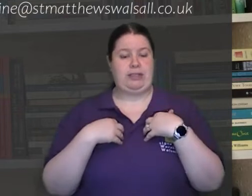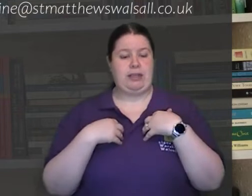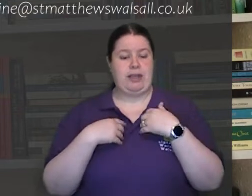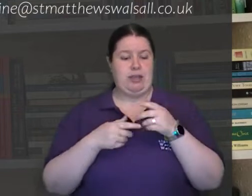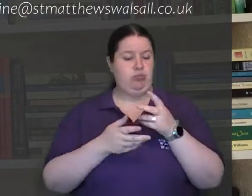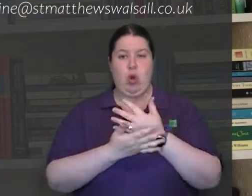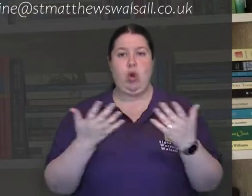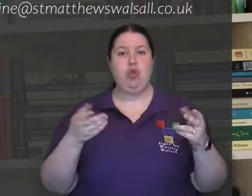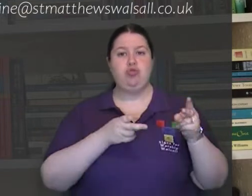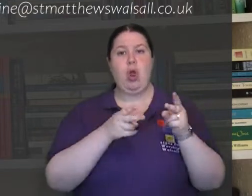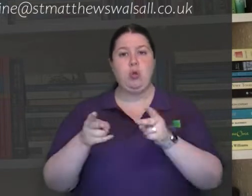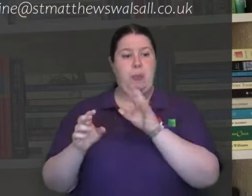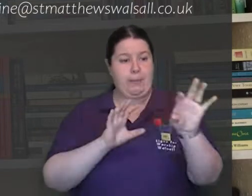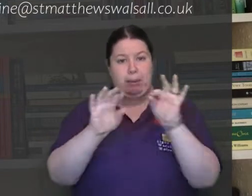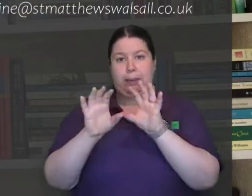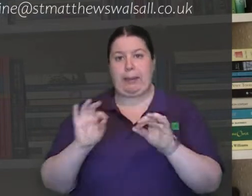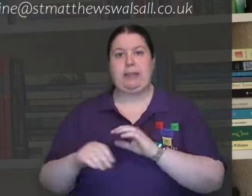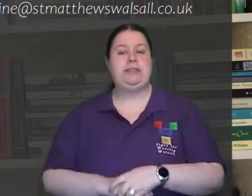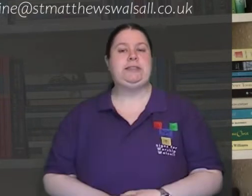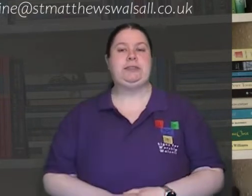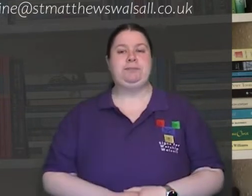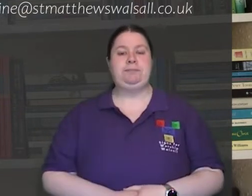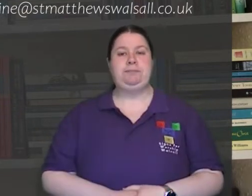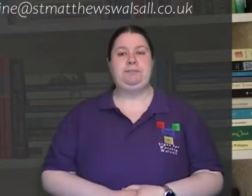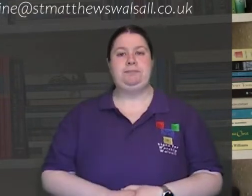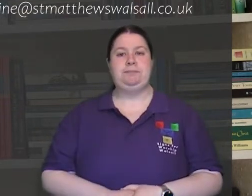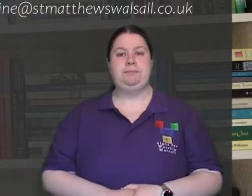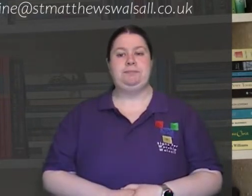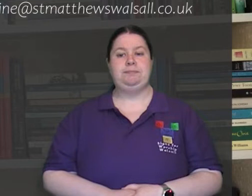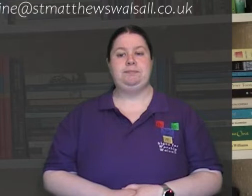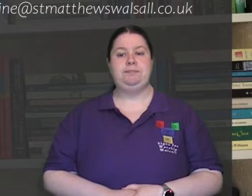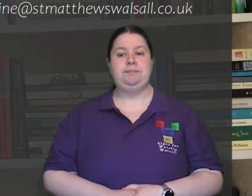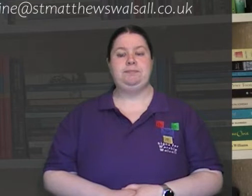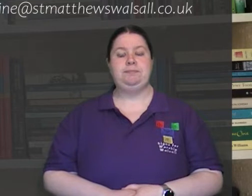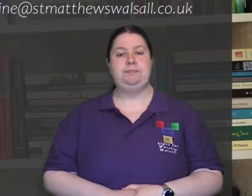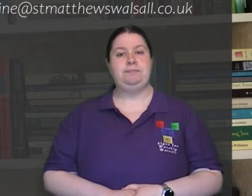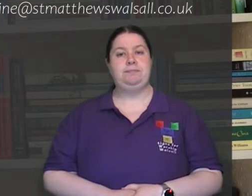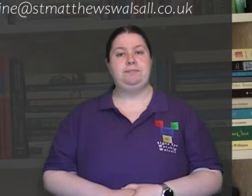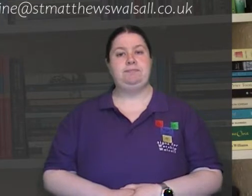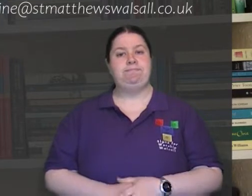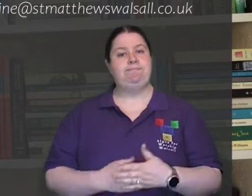your interest and pick a road. And I hear they are going fast, so get there quickly.